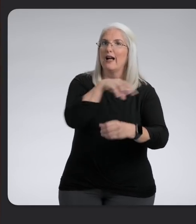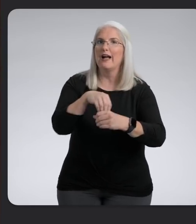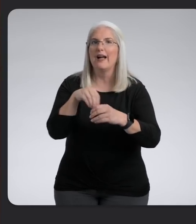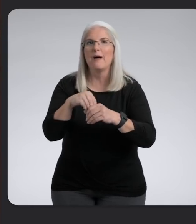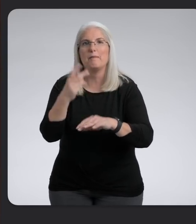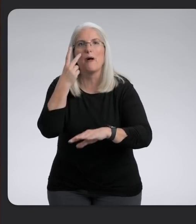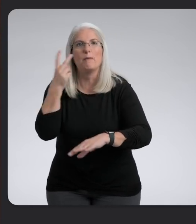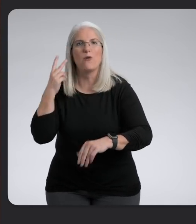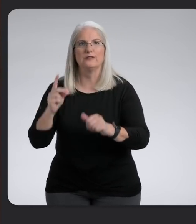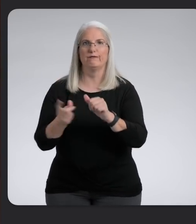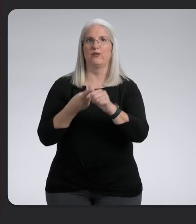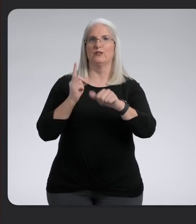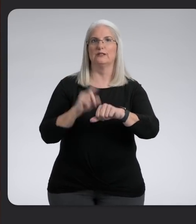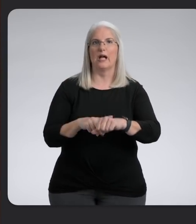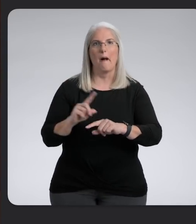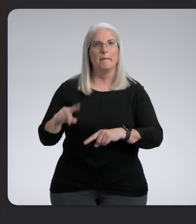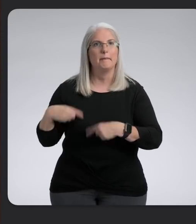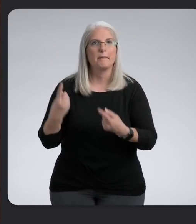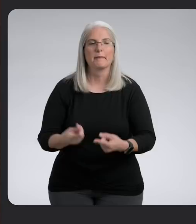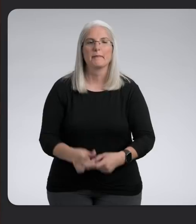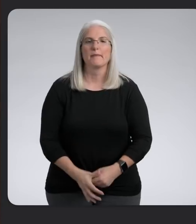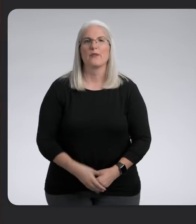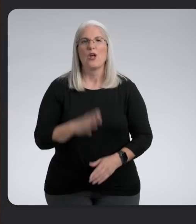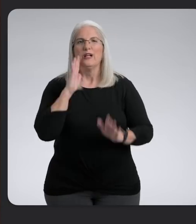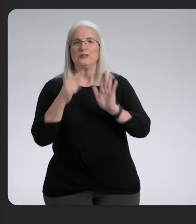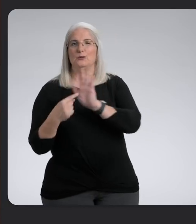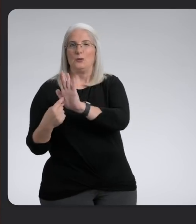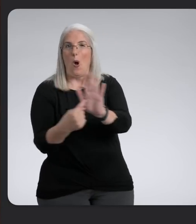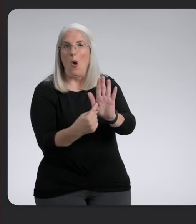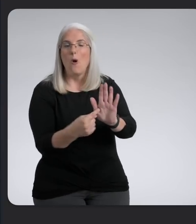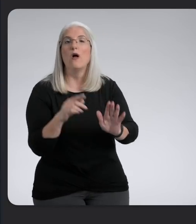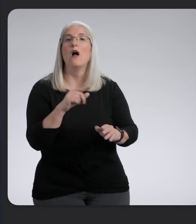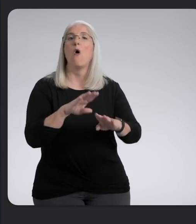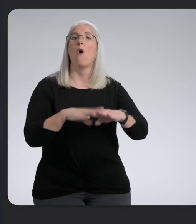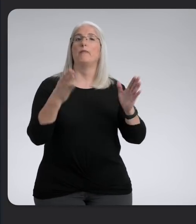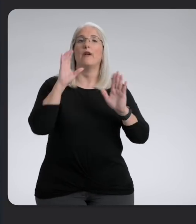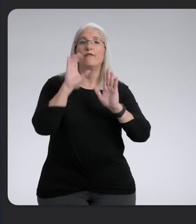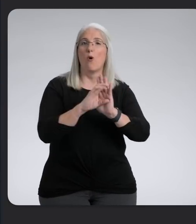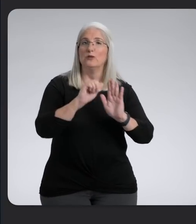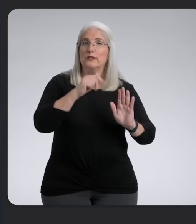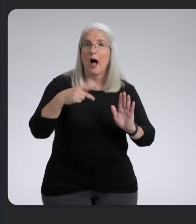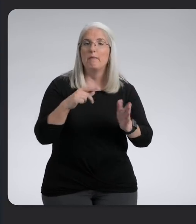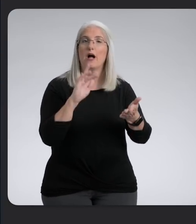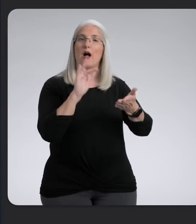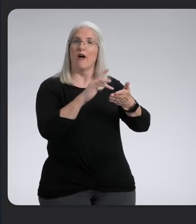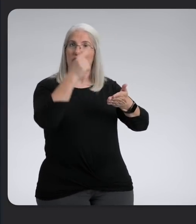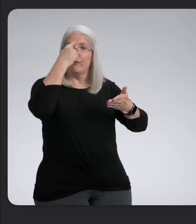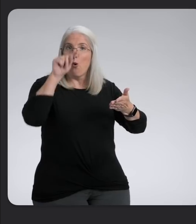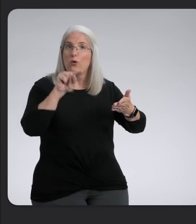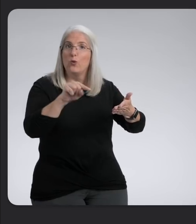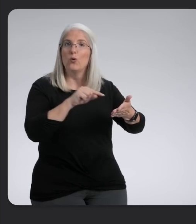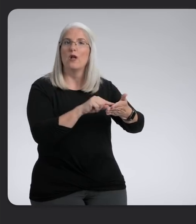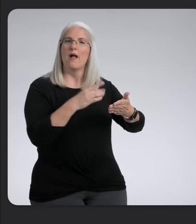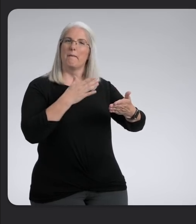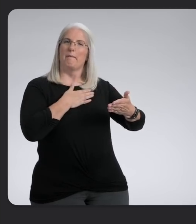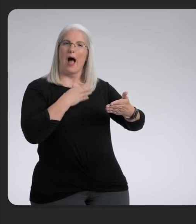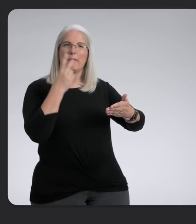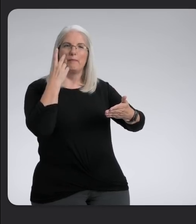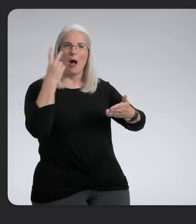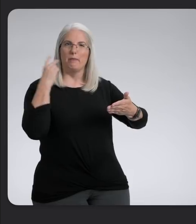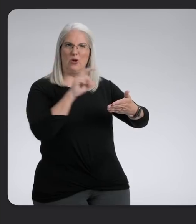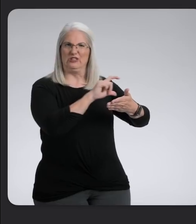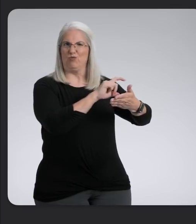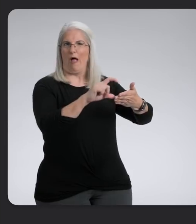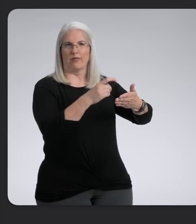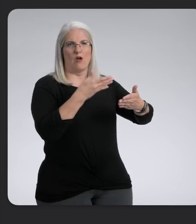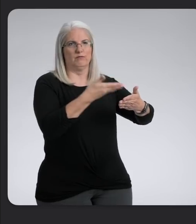Let me show you. Here in the Photos app, I can tap on the For You tab, and my memories are right at the top. Check out this beautiful new